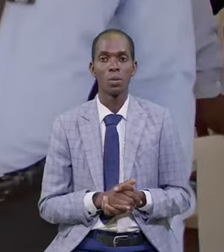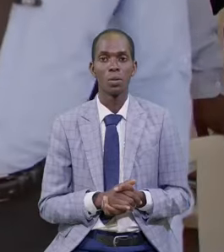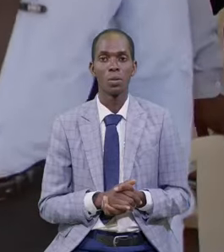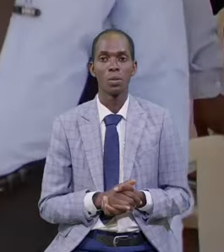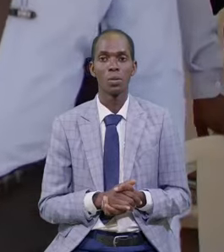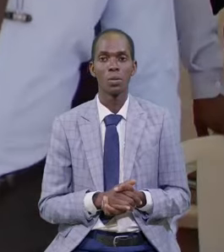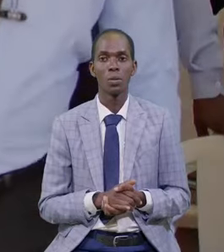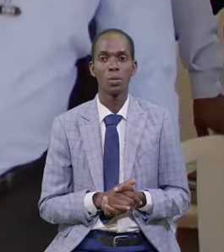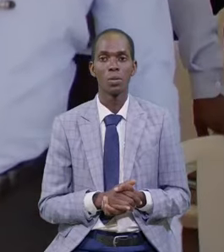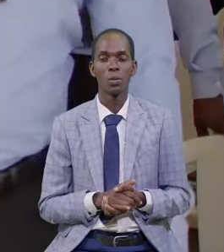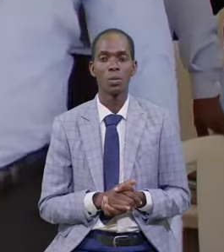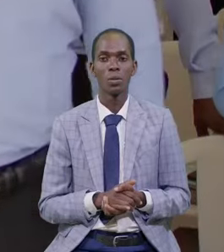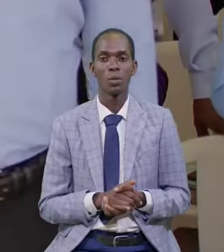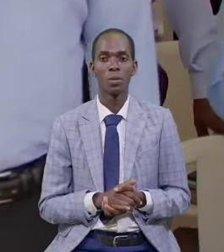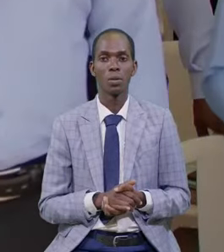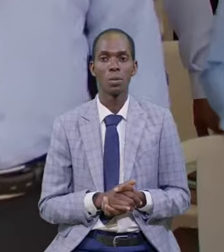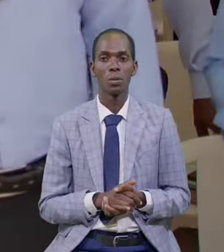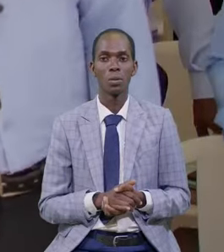Lord